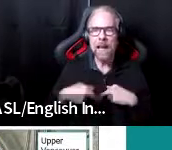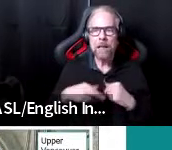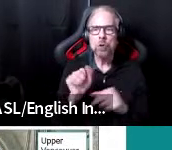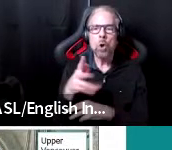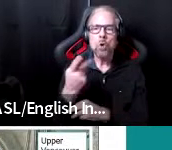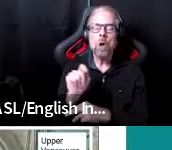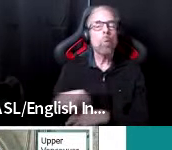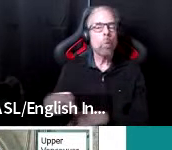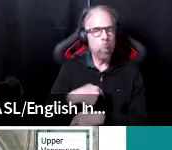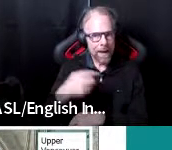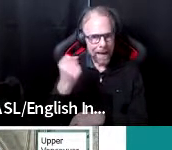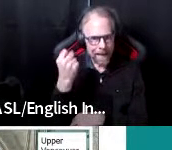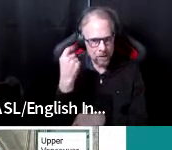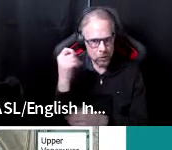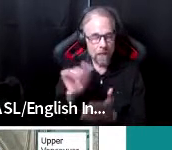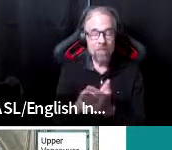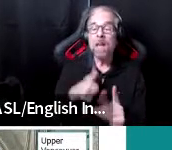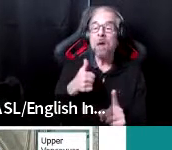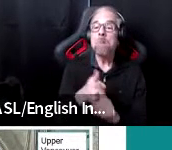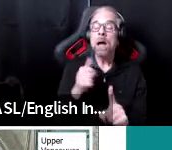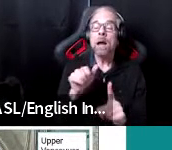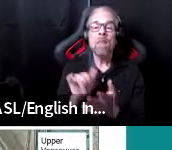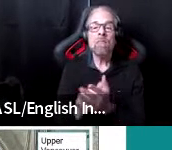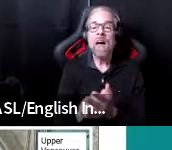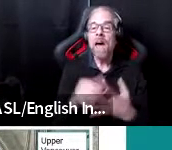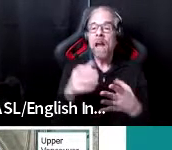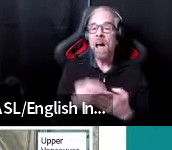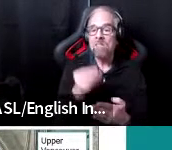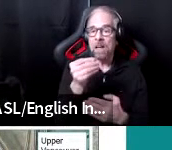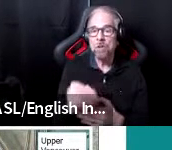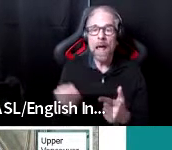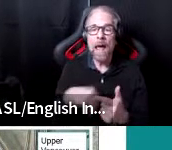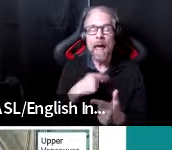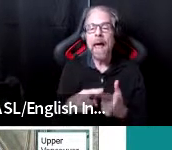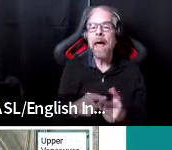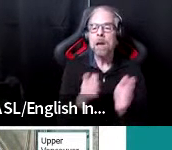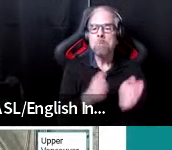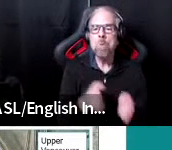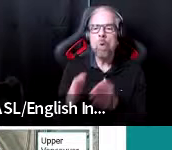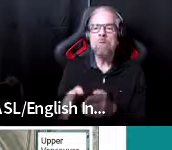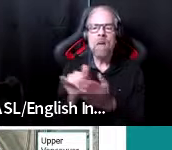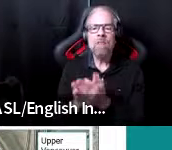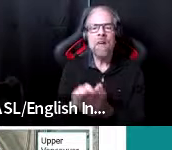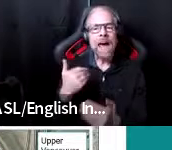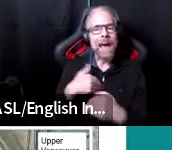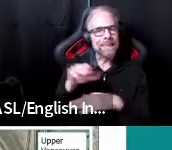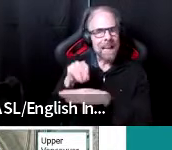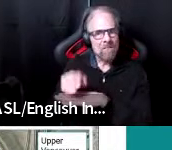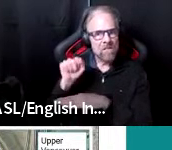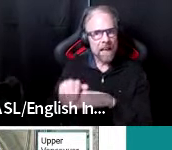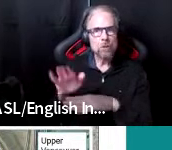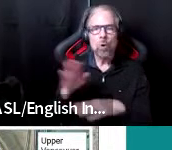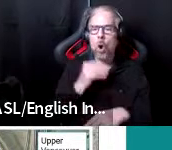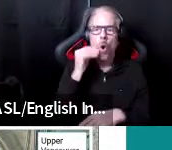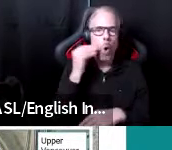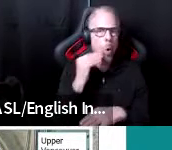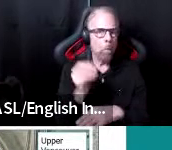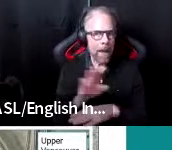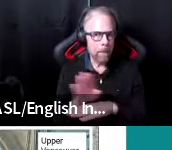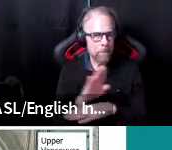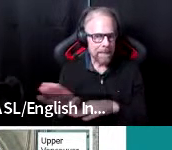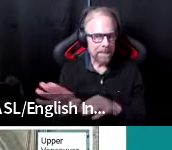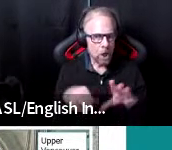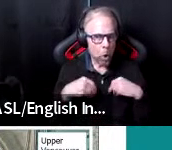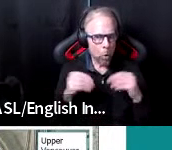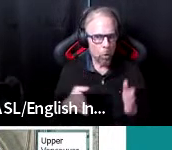the impact that acquisitions and displacements have on the residents of these homes and units, as well as the business owners. And on the next slide, I will